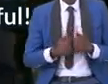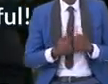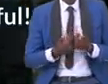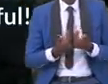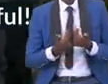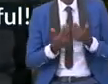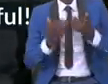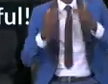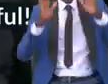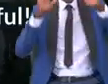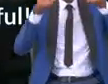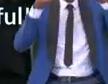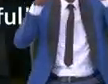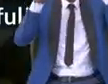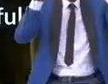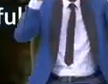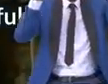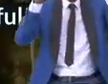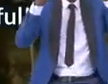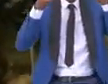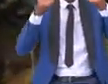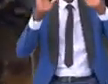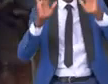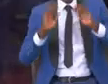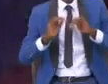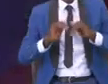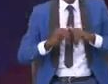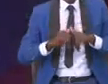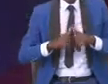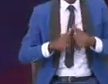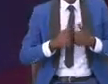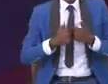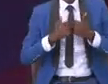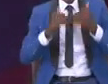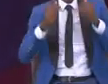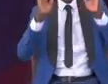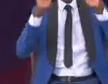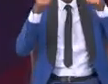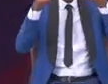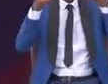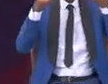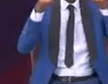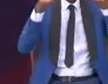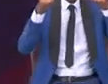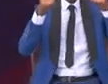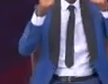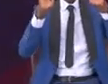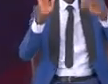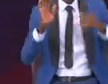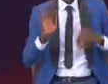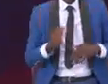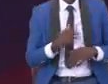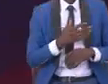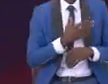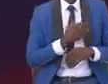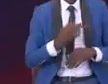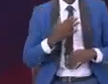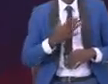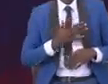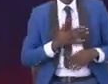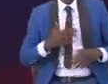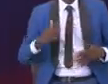oh, how wonderful, and my songs, they